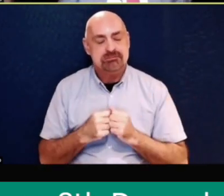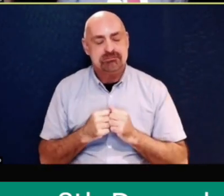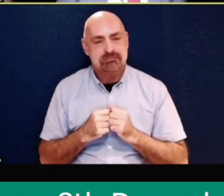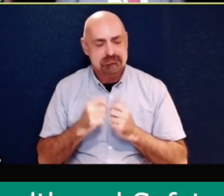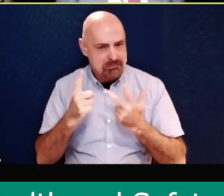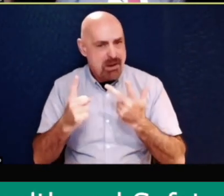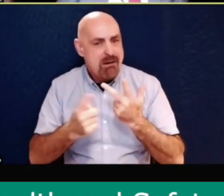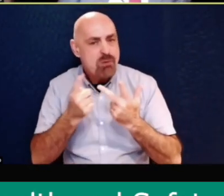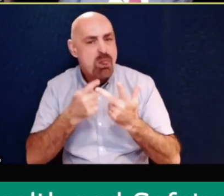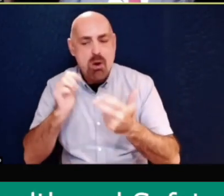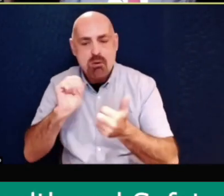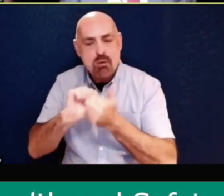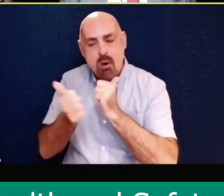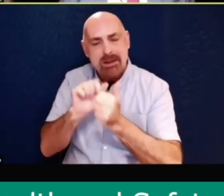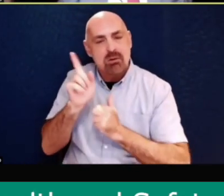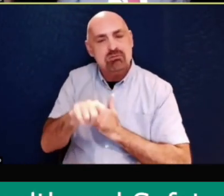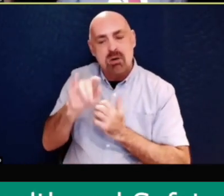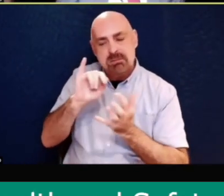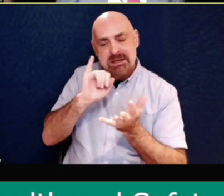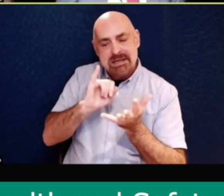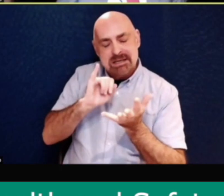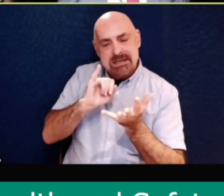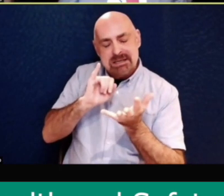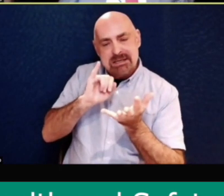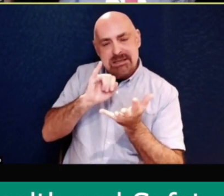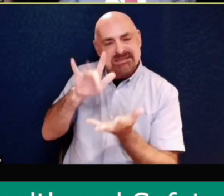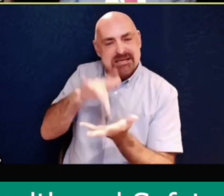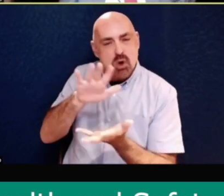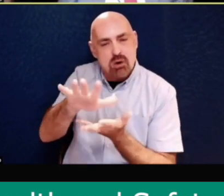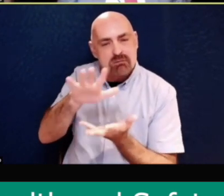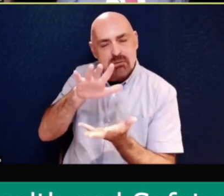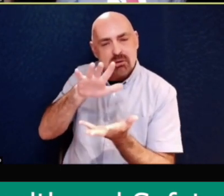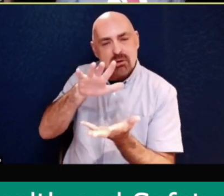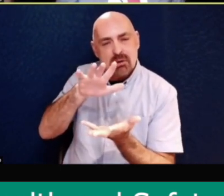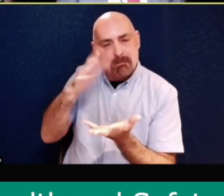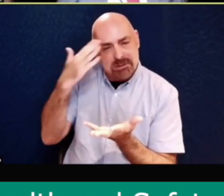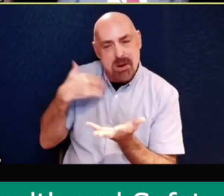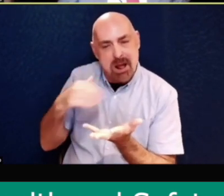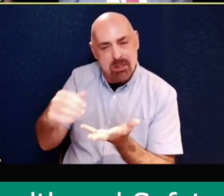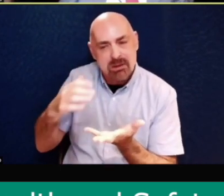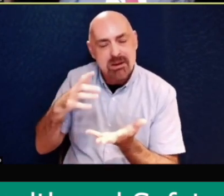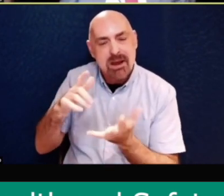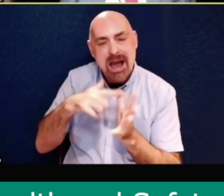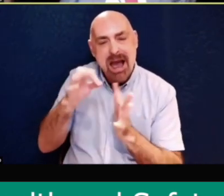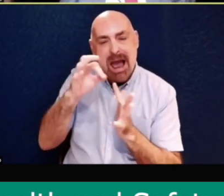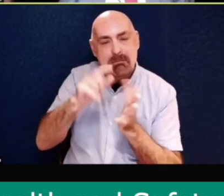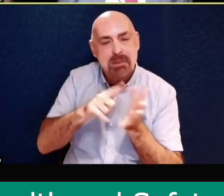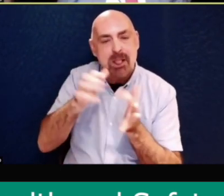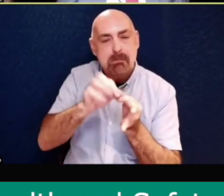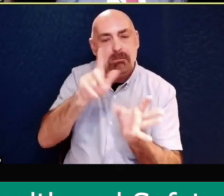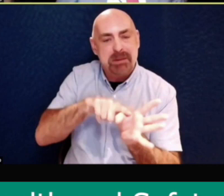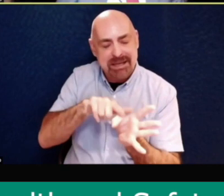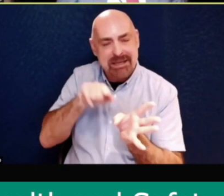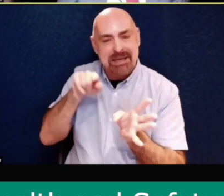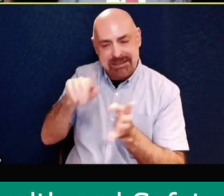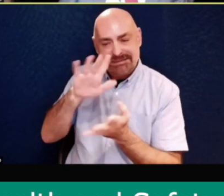another colleague, Professor Lewis Appleby from the Center for Mental Health and Safety and the